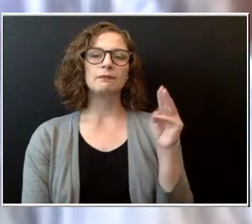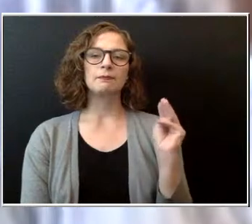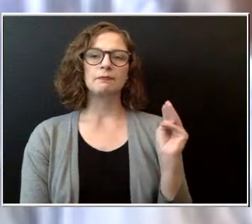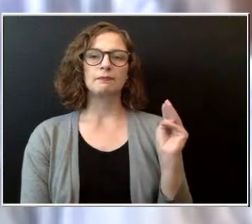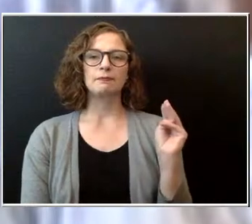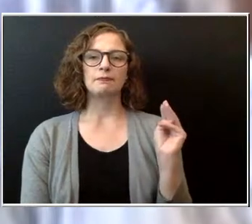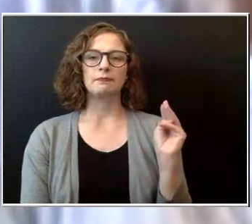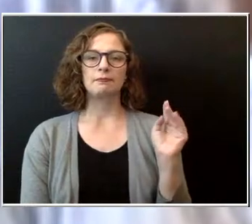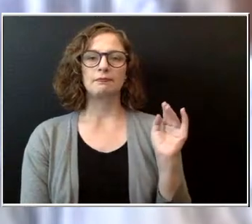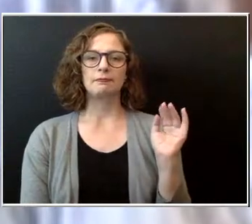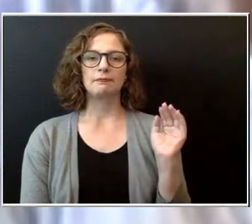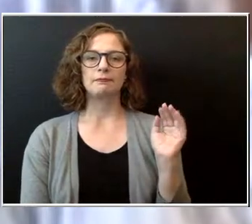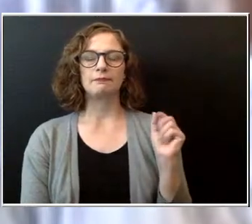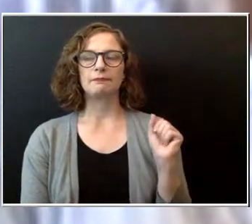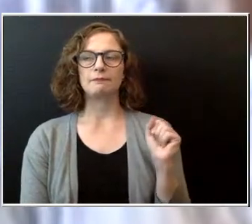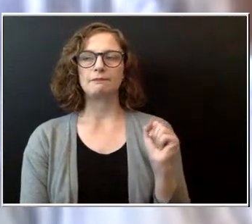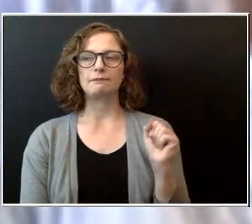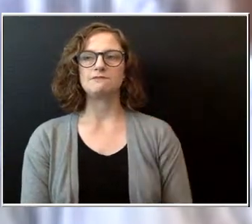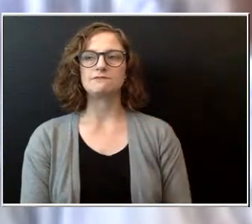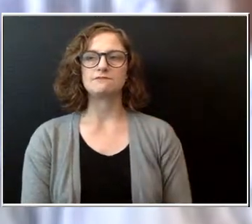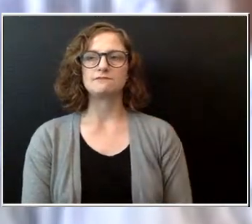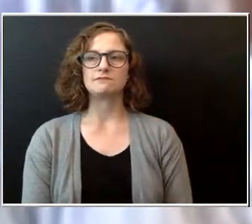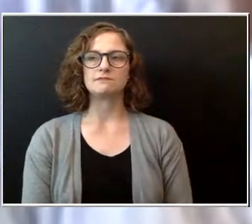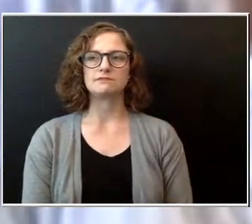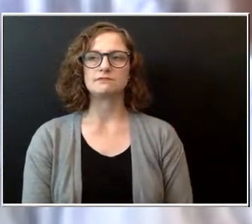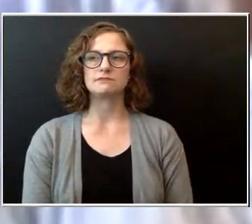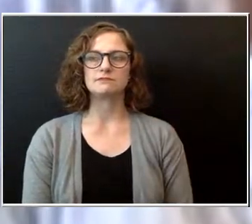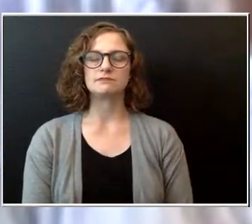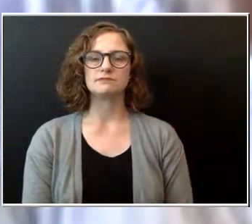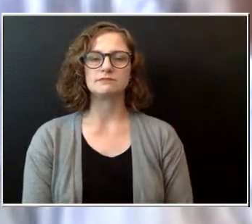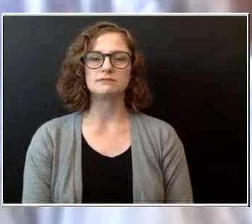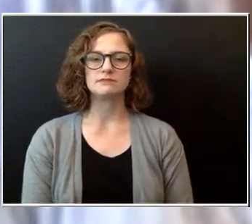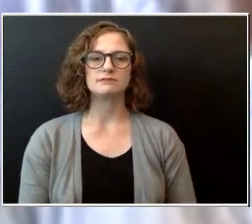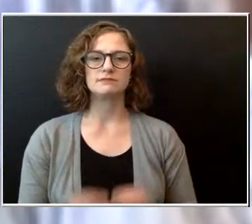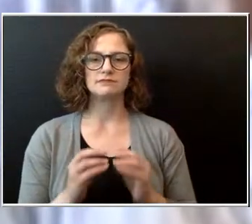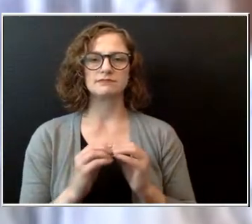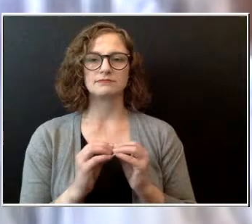Uh-oh, we're frozen. we're frozen.